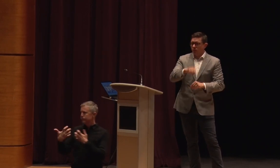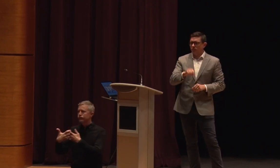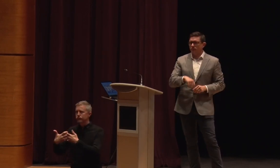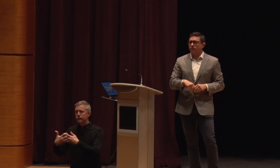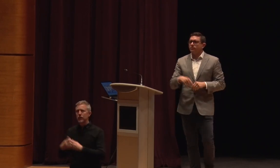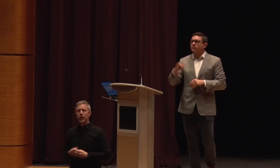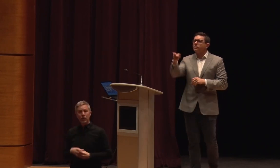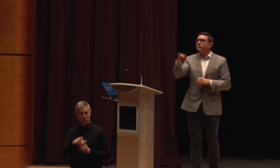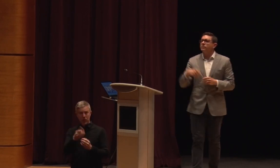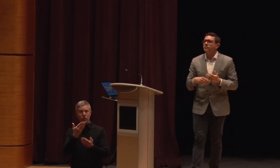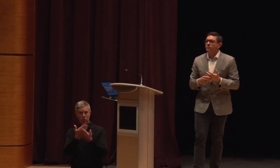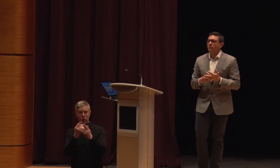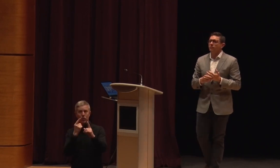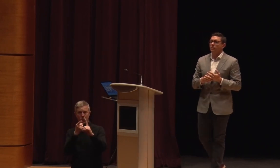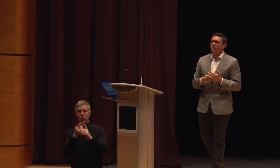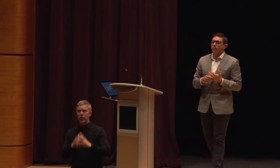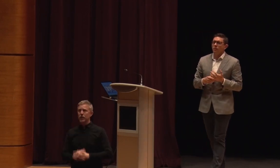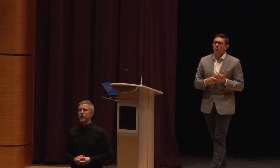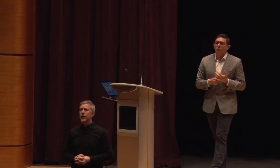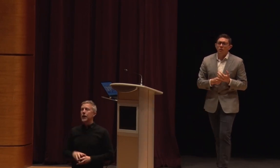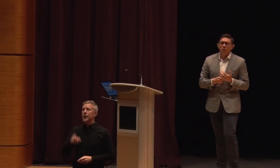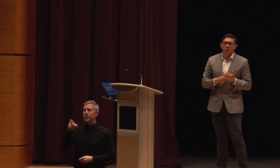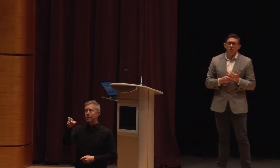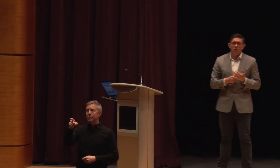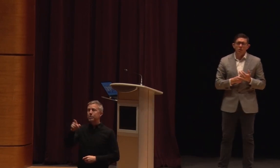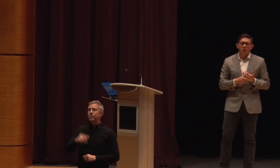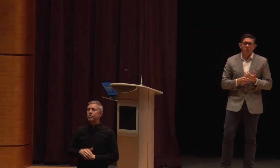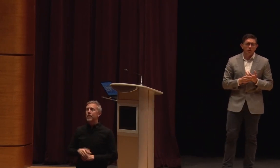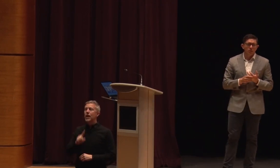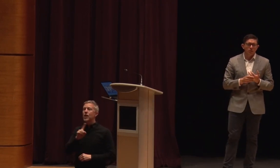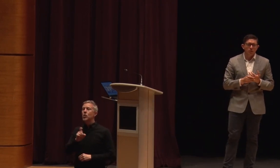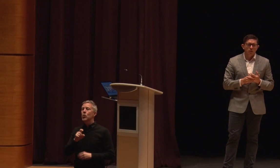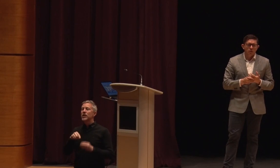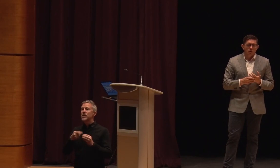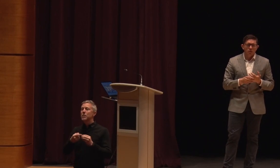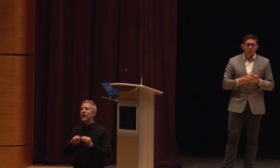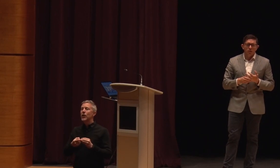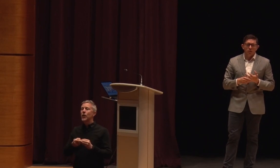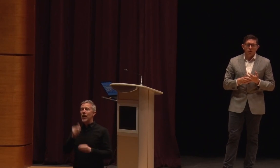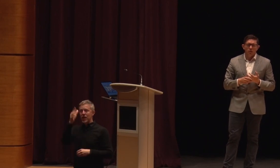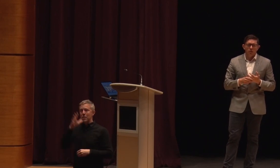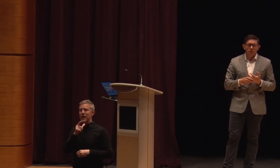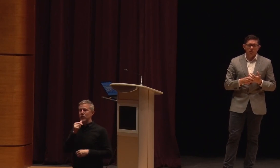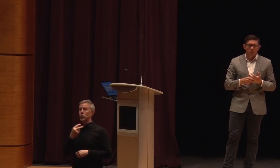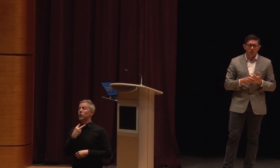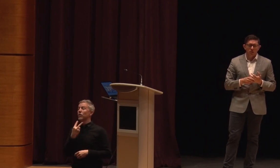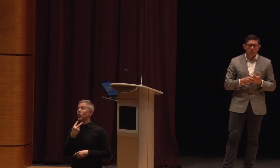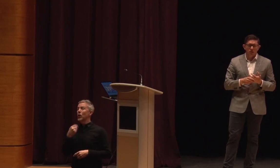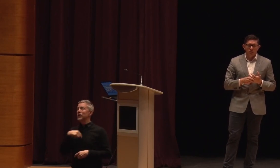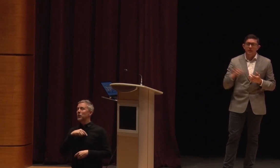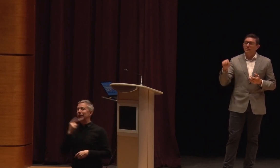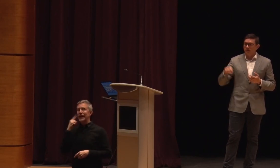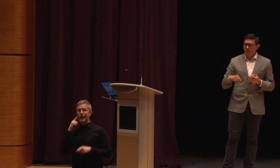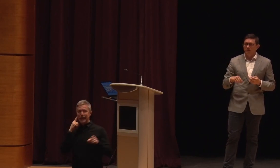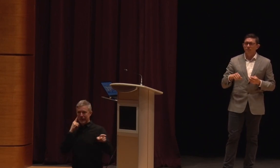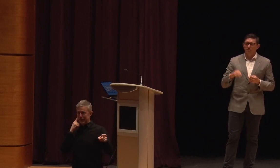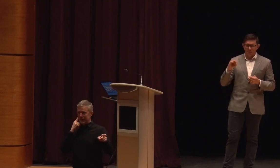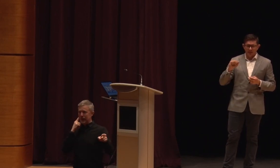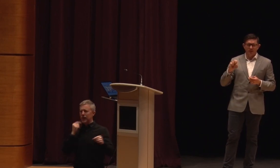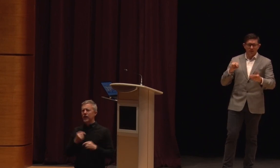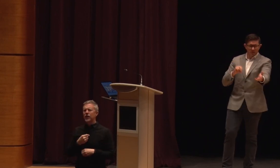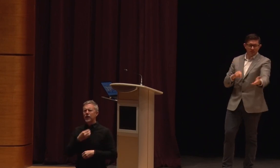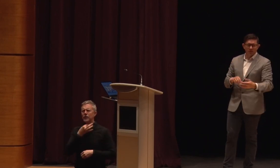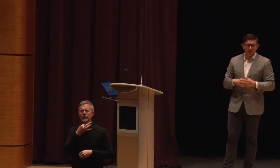But that's a good point. I have a question about the gentleman whose voice we're hearing, and I'm wondering what that's like,